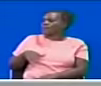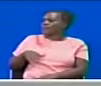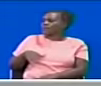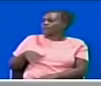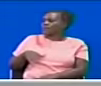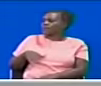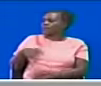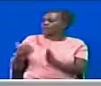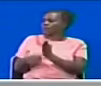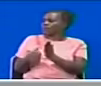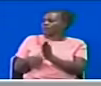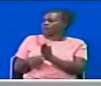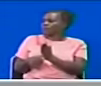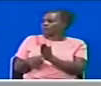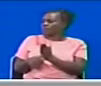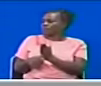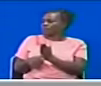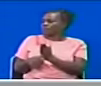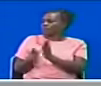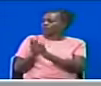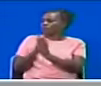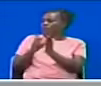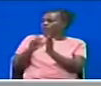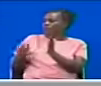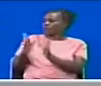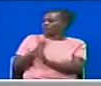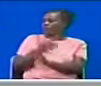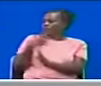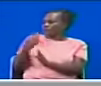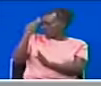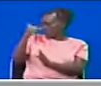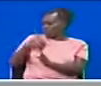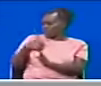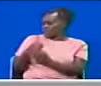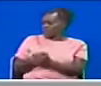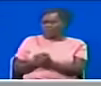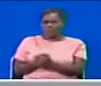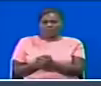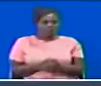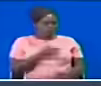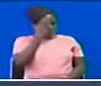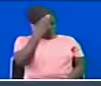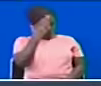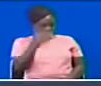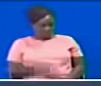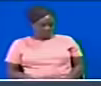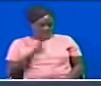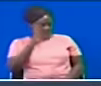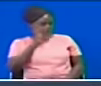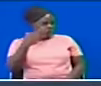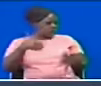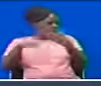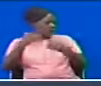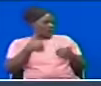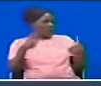up and, you know, claw back all of these narratives before you start to say, this is why I'm fit for leadership. Well, you know, I mean, if you look back, there's been so